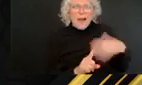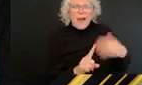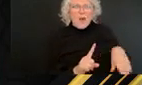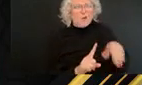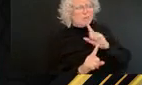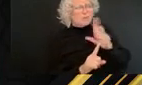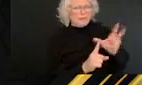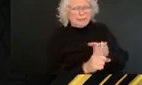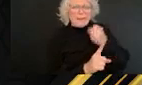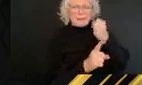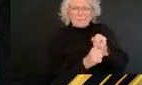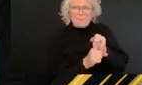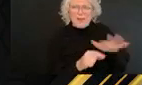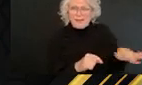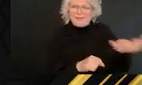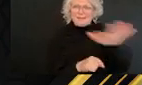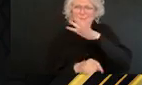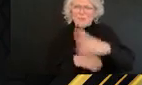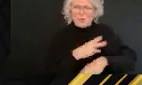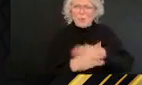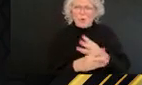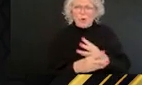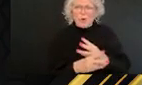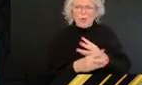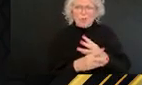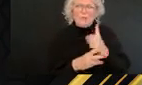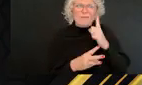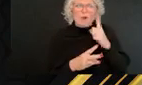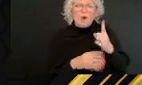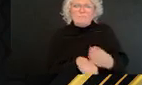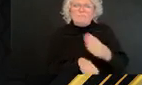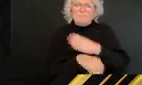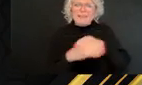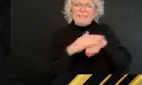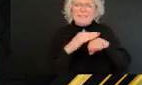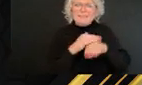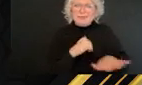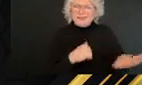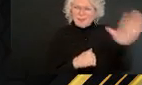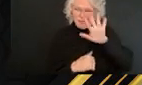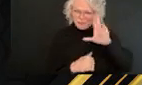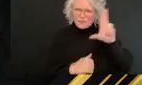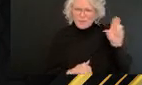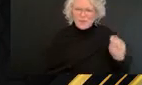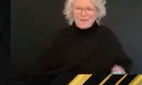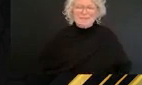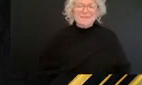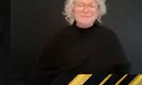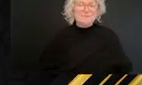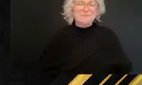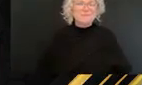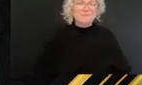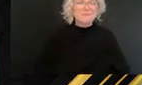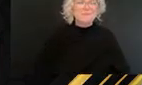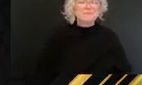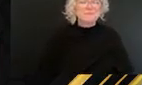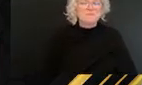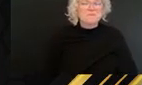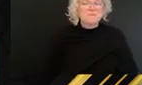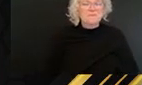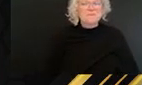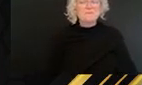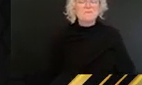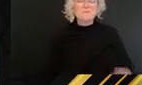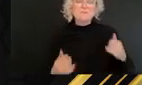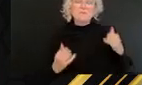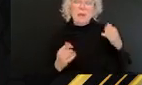and lasting impact in terms of improving accessibility around the country. And especially with the idea